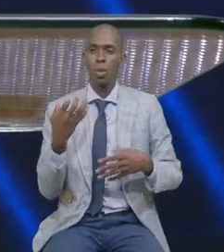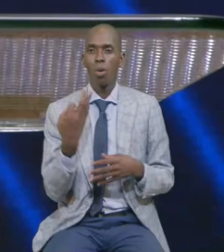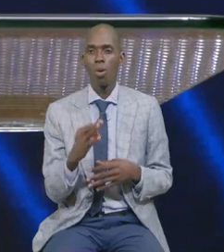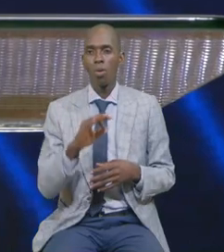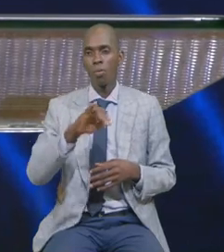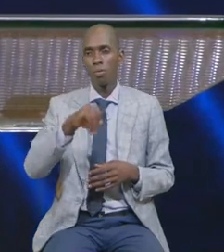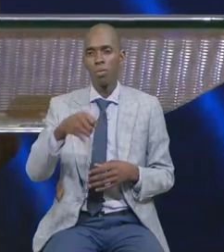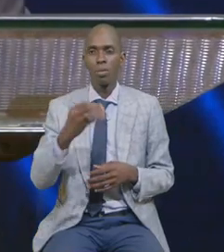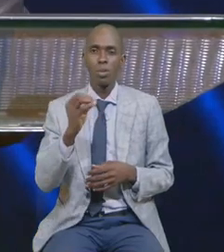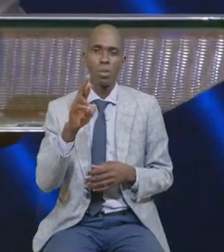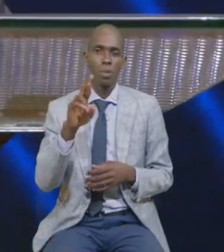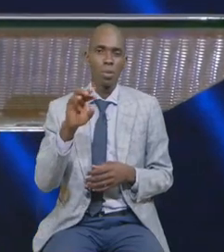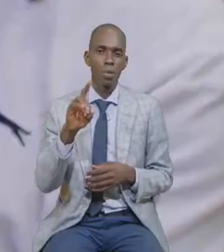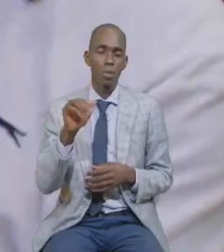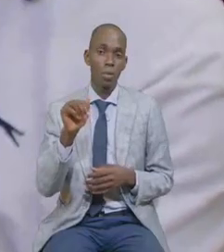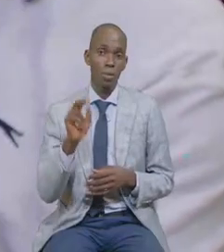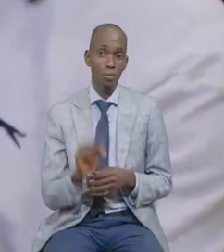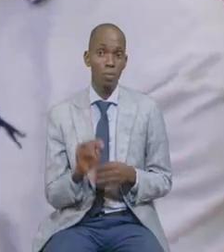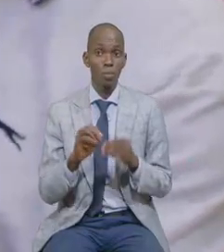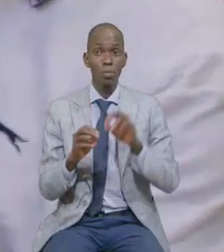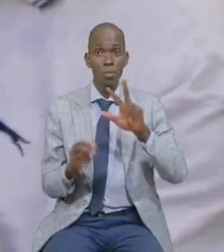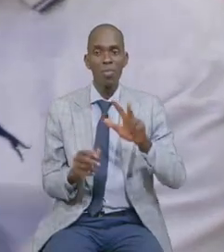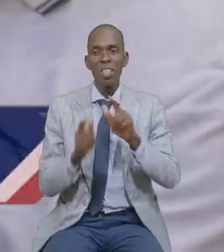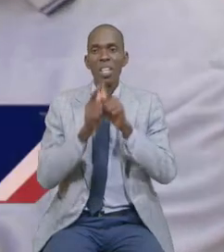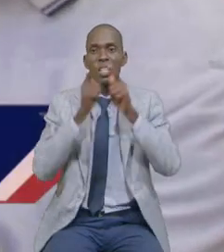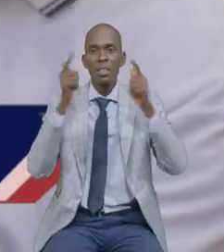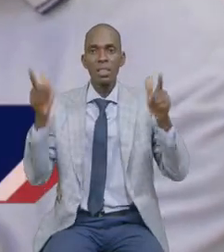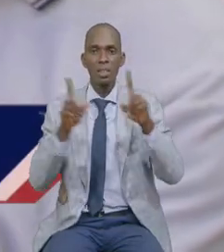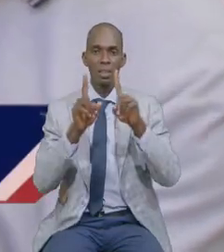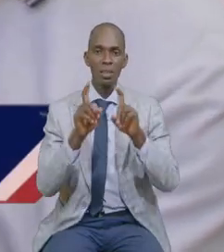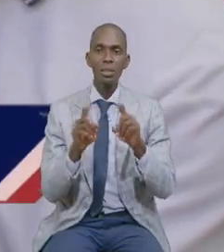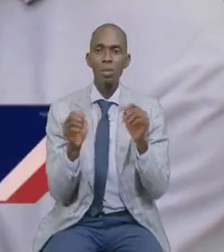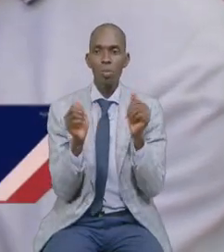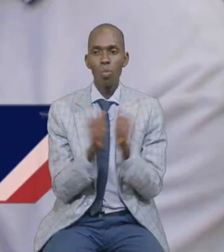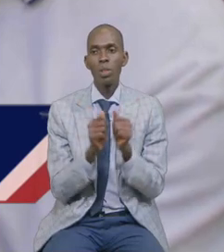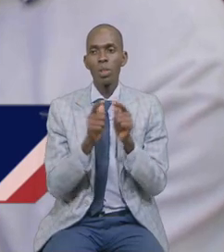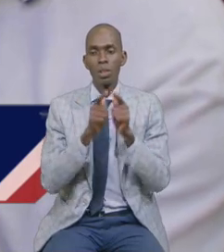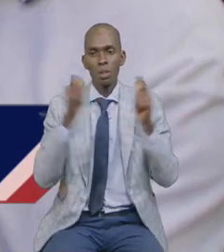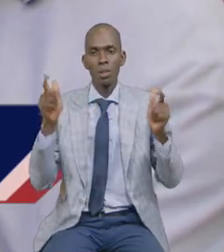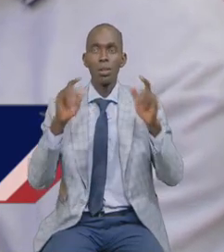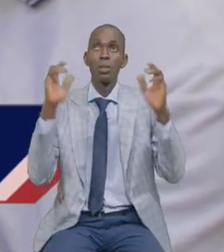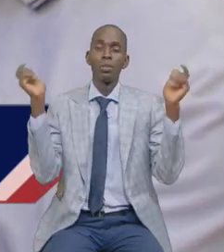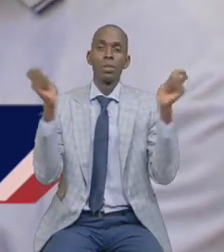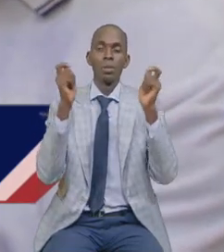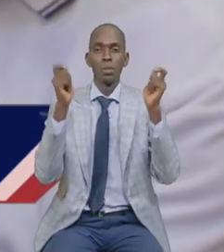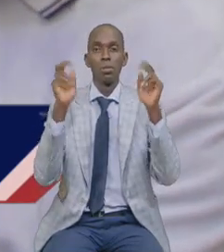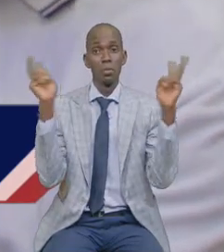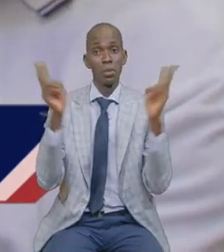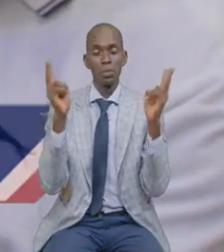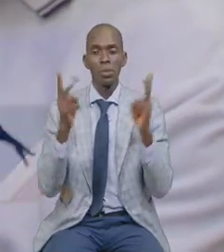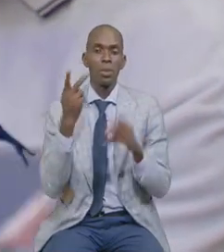here. Number three here, great trials with a great triumph. Look at John